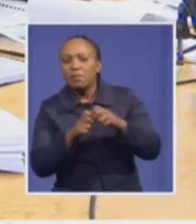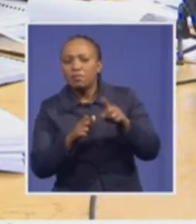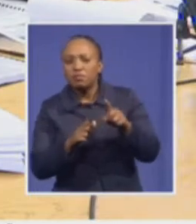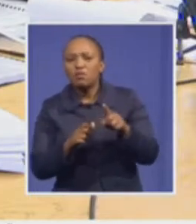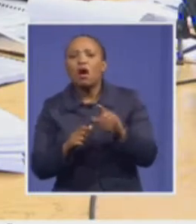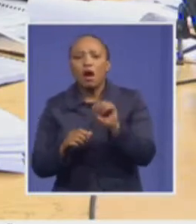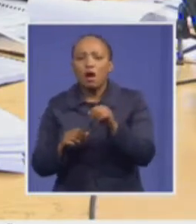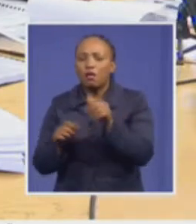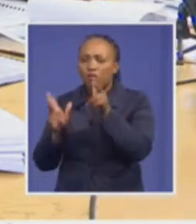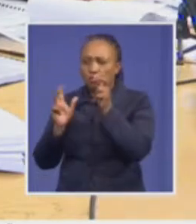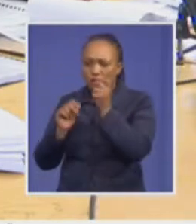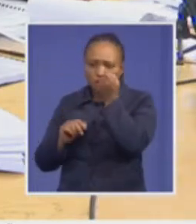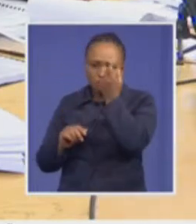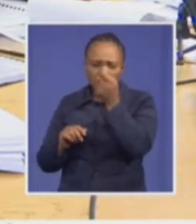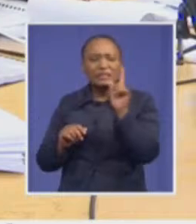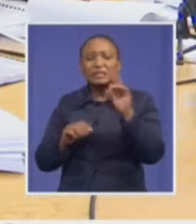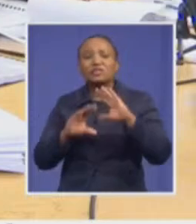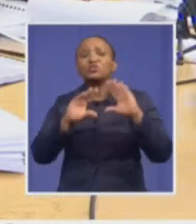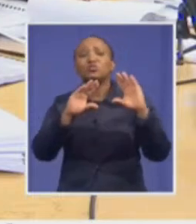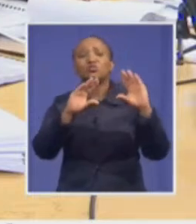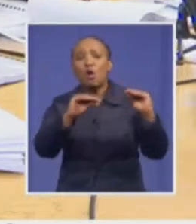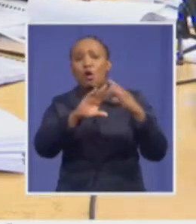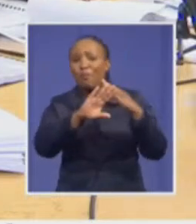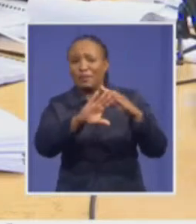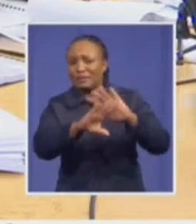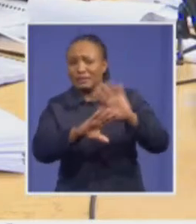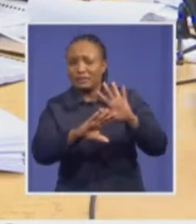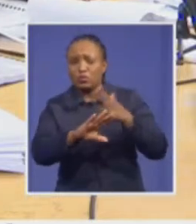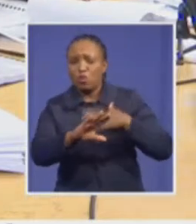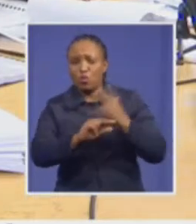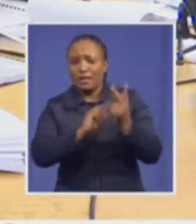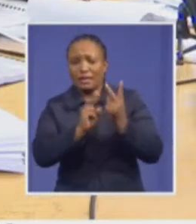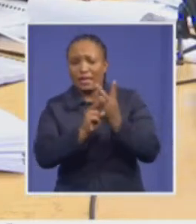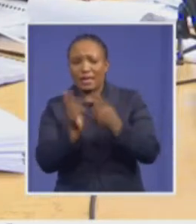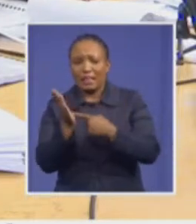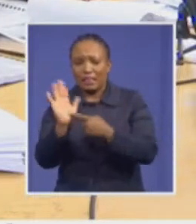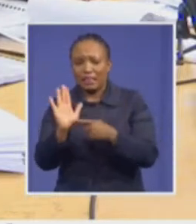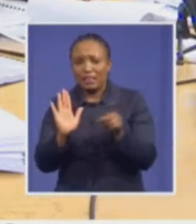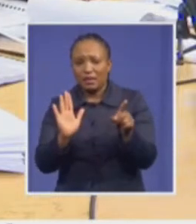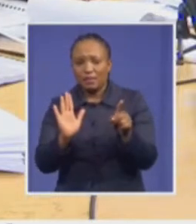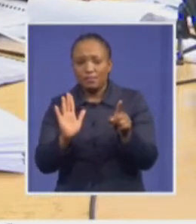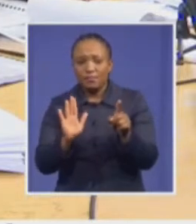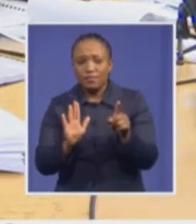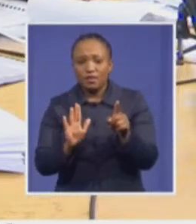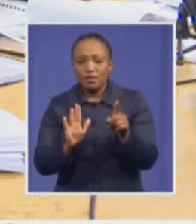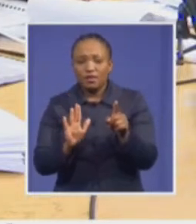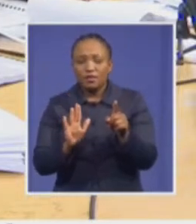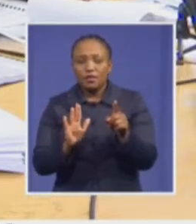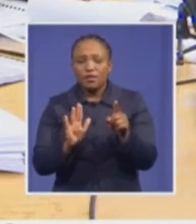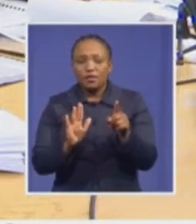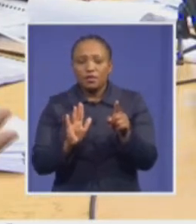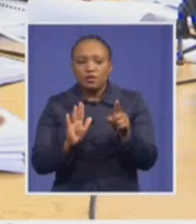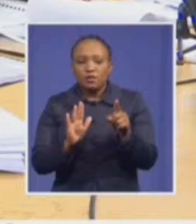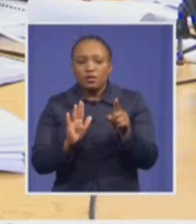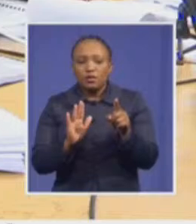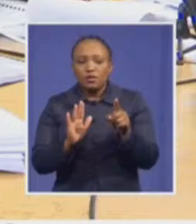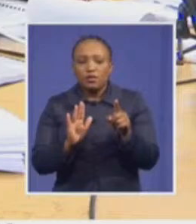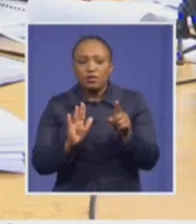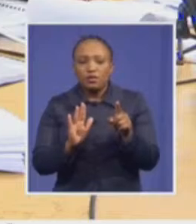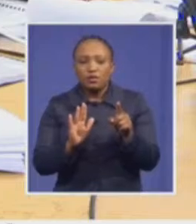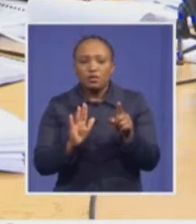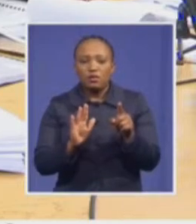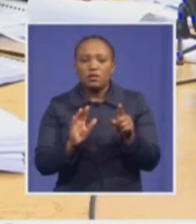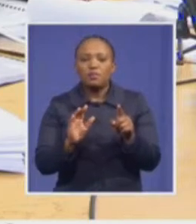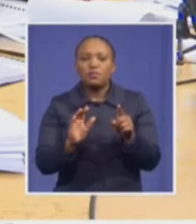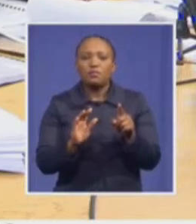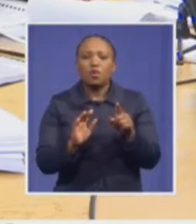repeat performance. Yeah. Because I can still give that instruction to Melin, because on the basis of the court. So one day